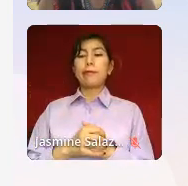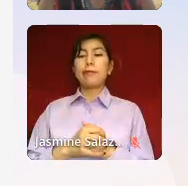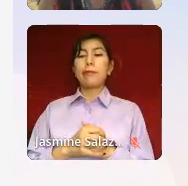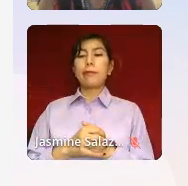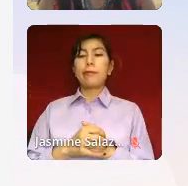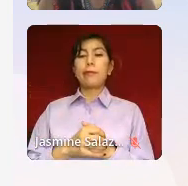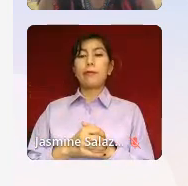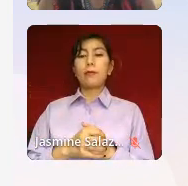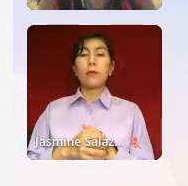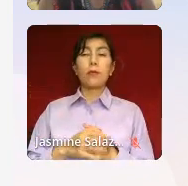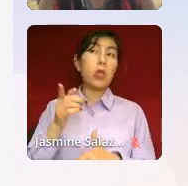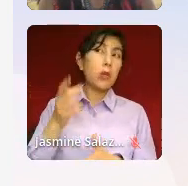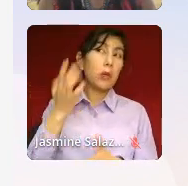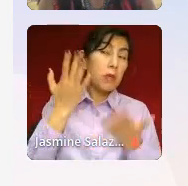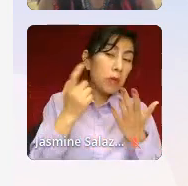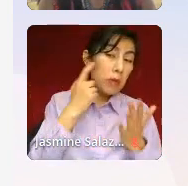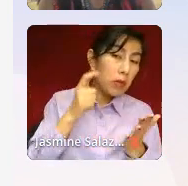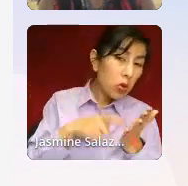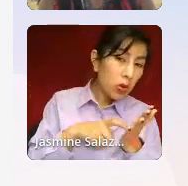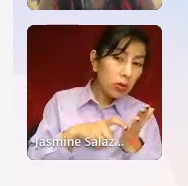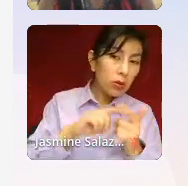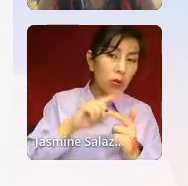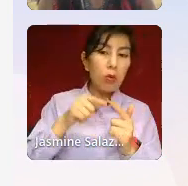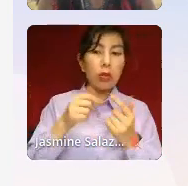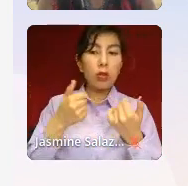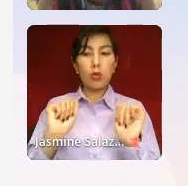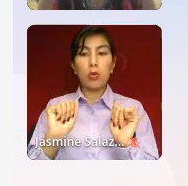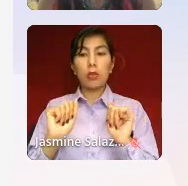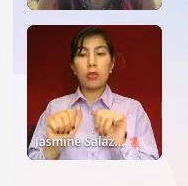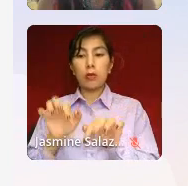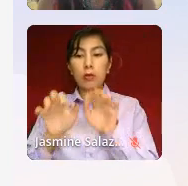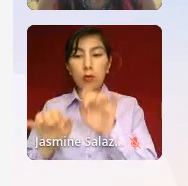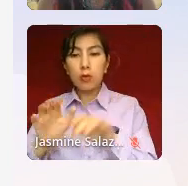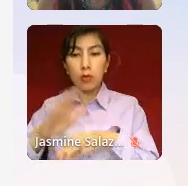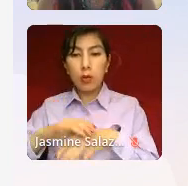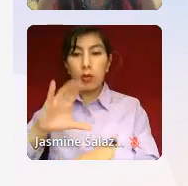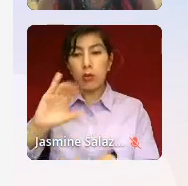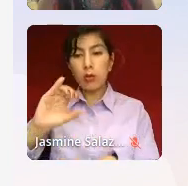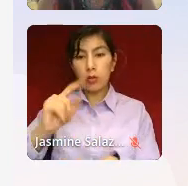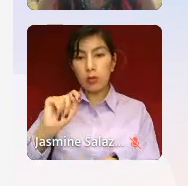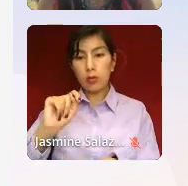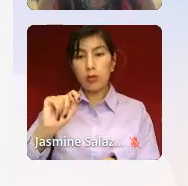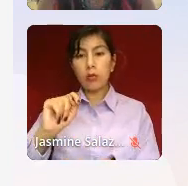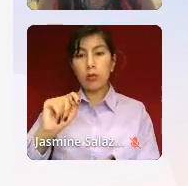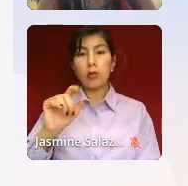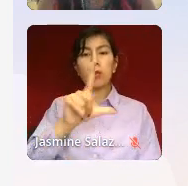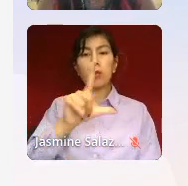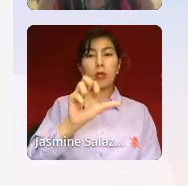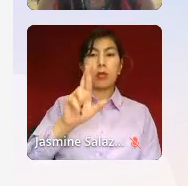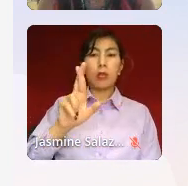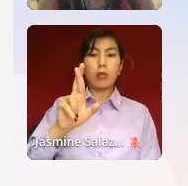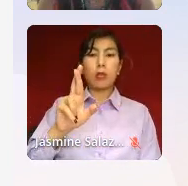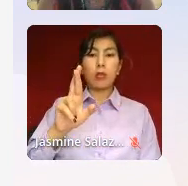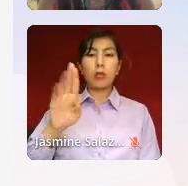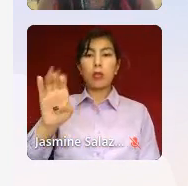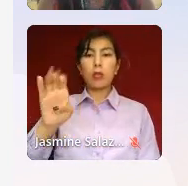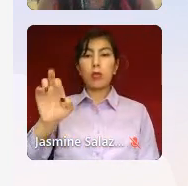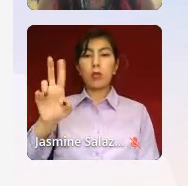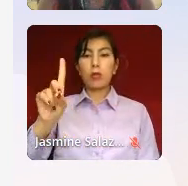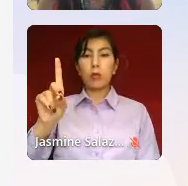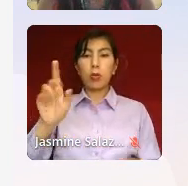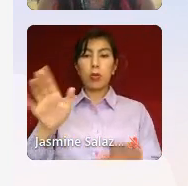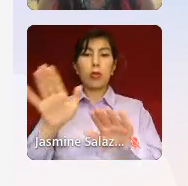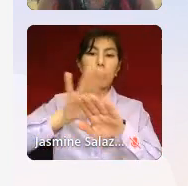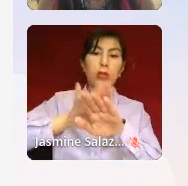You may notice that when you try to write in the chat, the leaderboard is covering the in-session